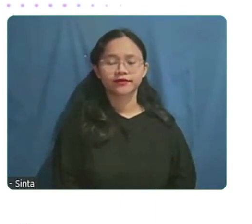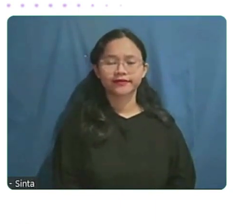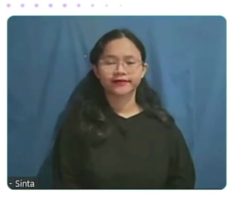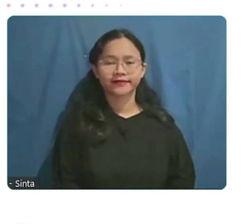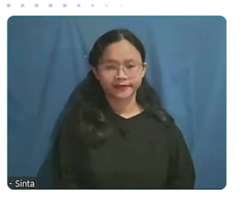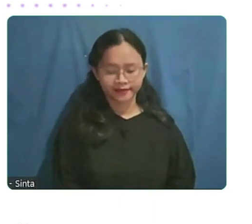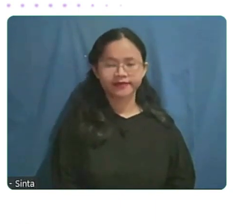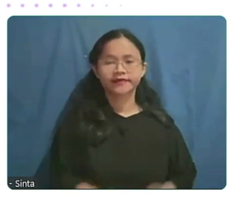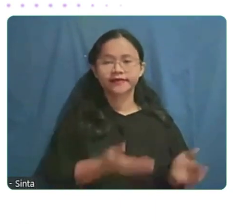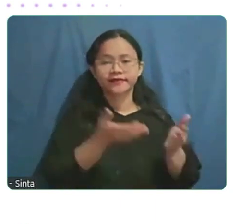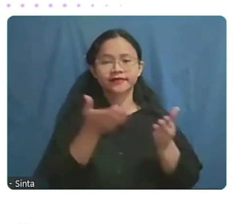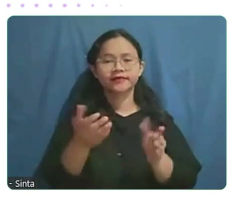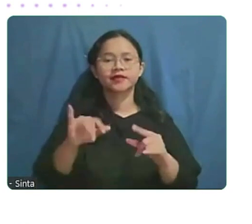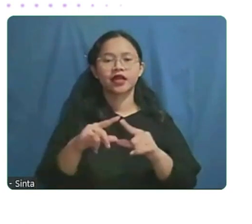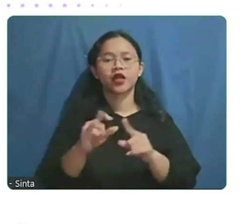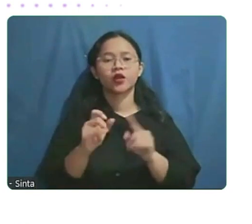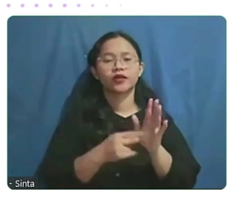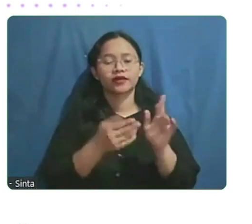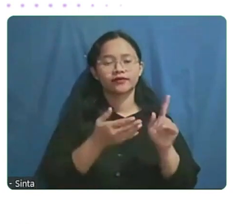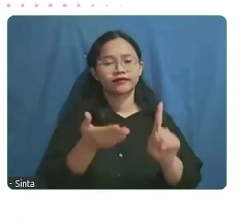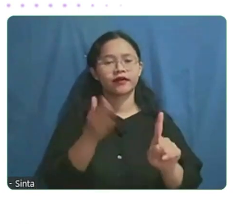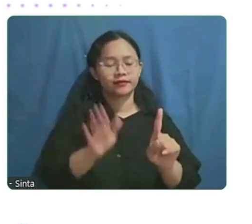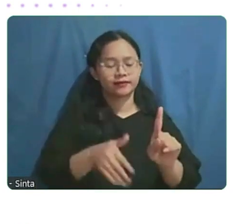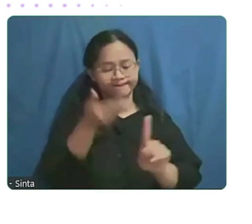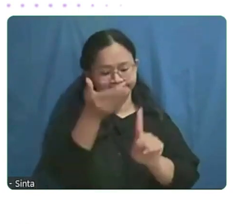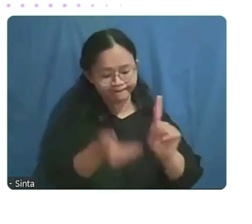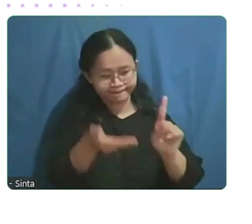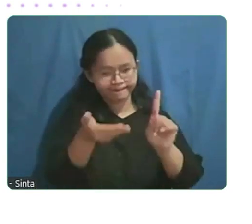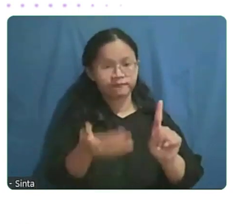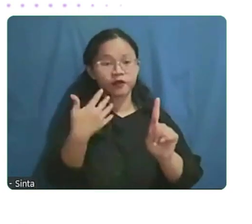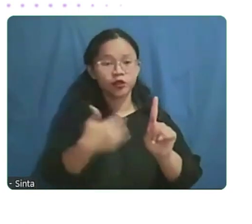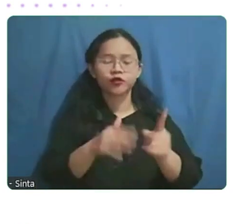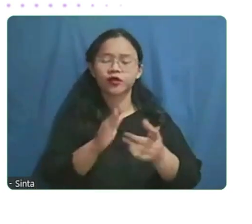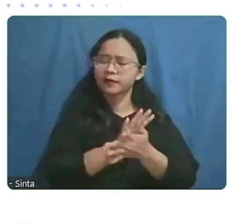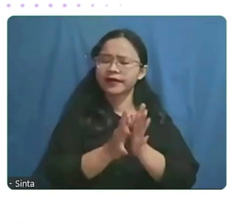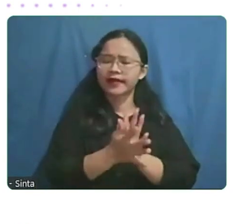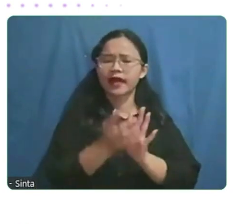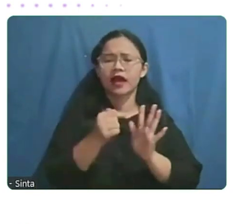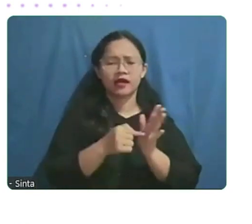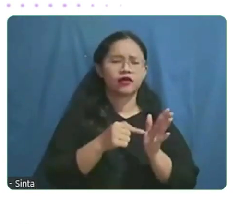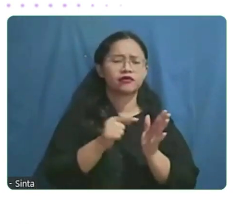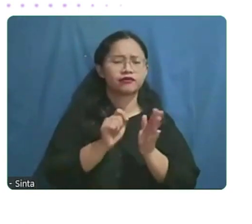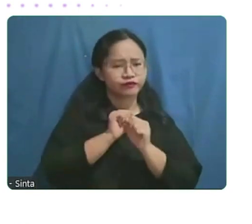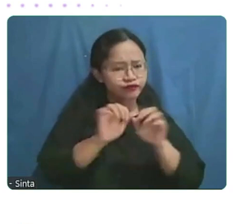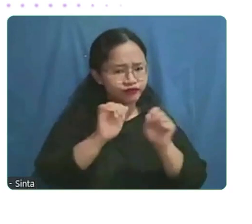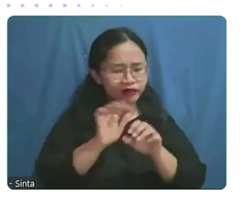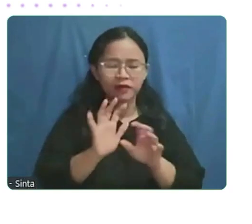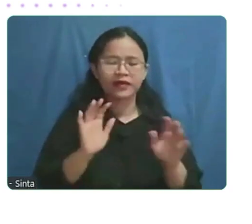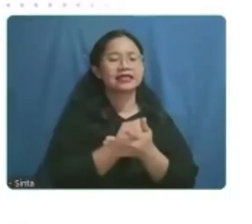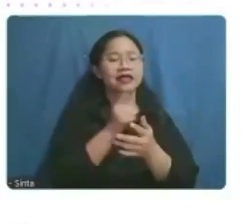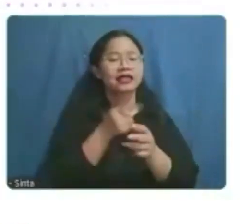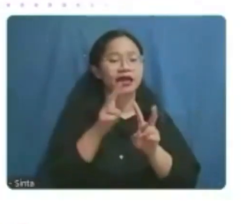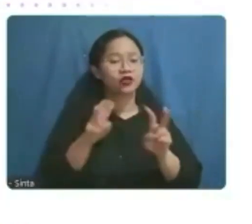has published widely on the health effects of ambient air pollution, forest fire smoke, heat waves, and green